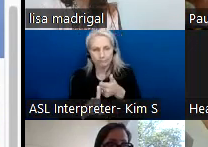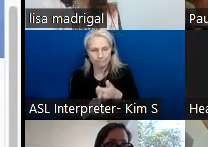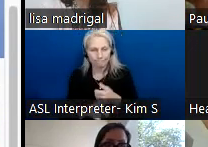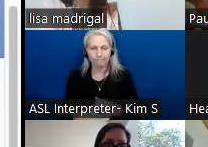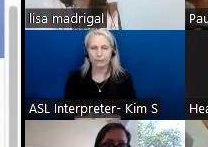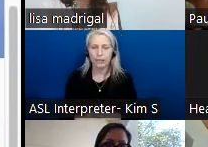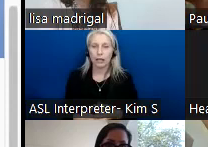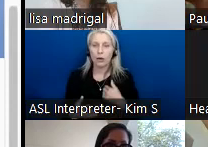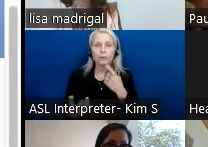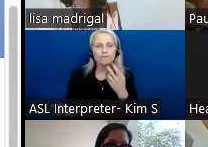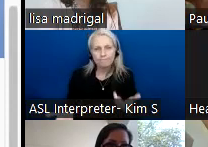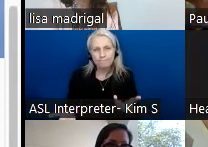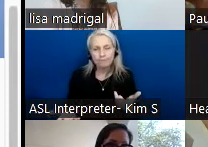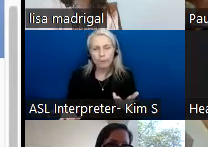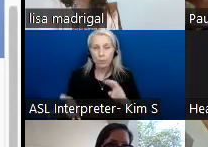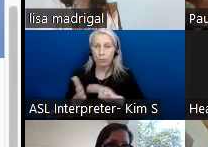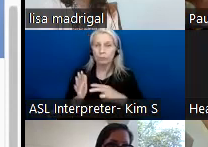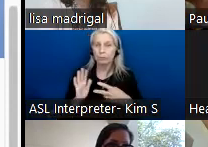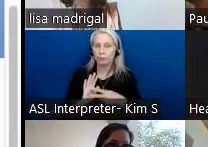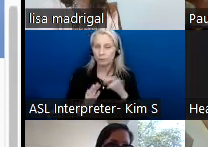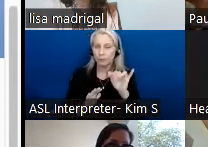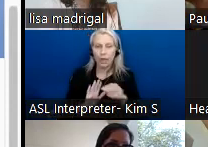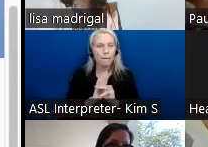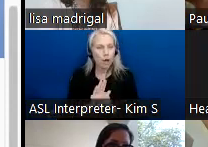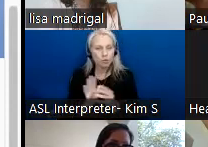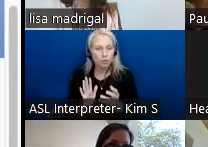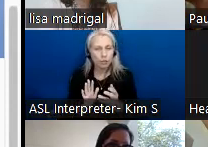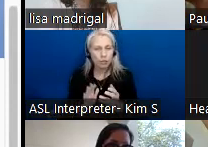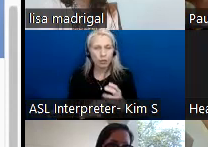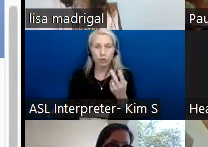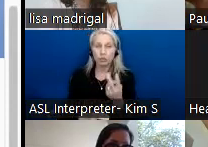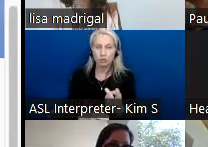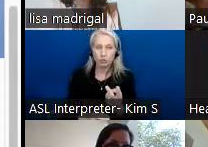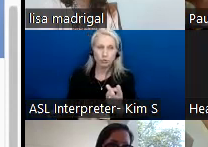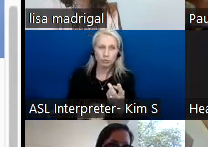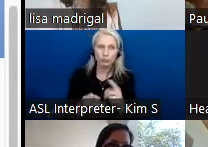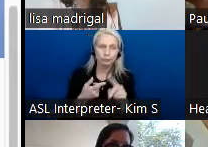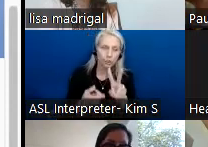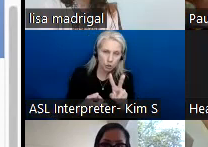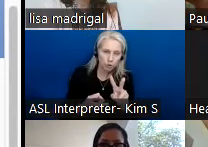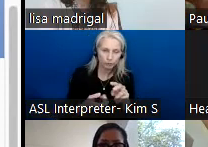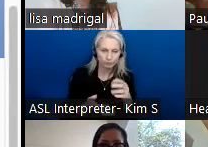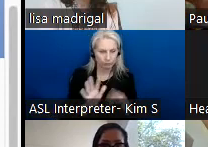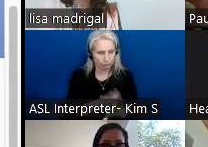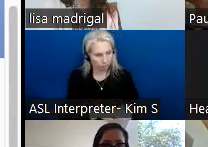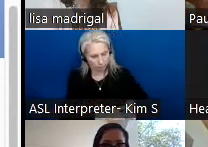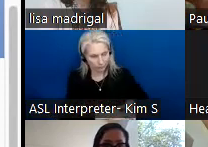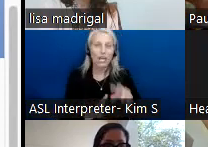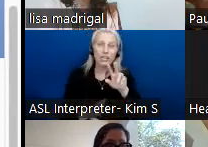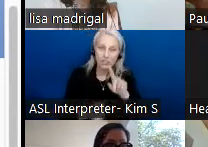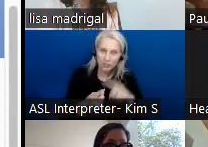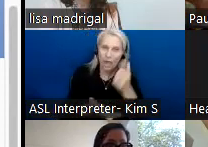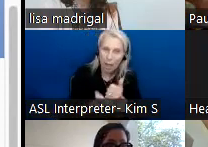that the purpose of this module is really to help think through all of the different situations